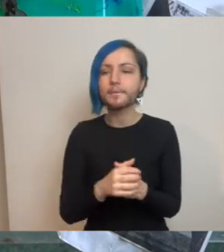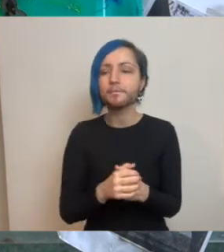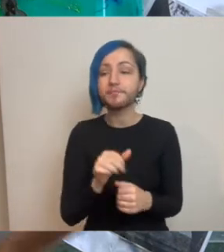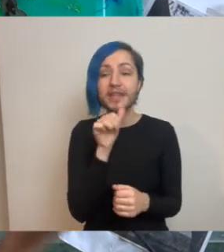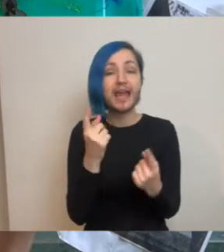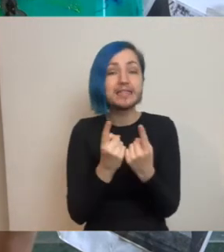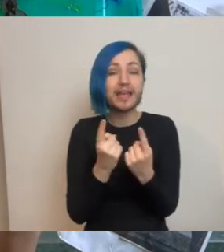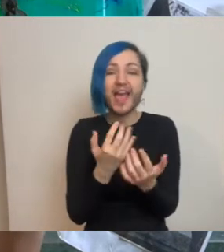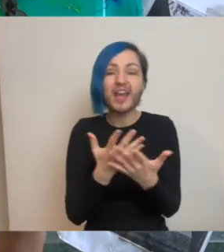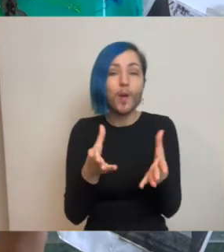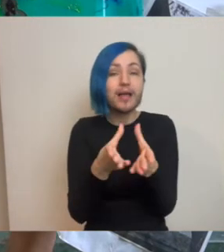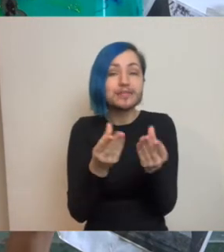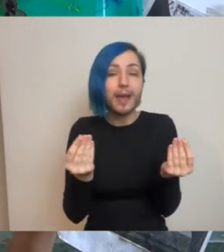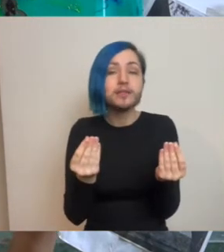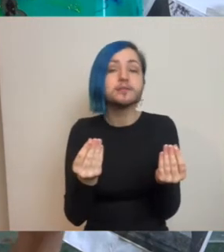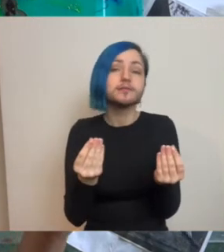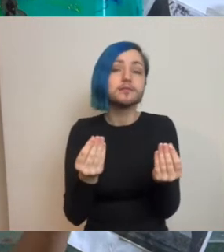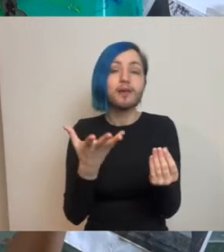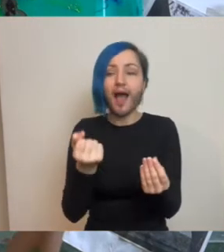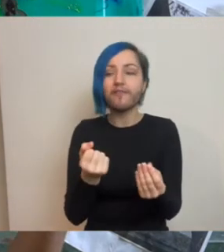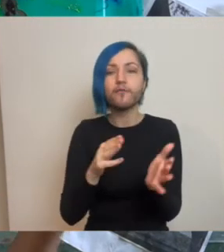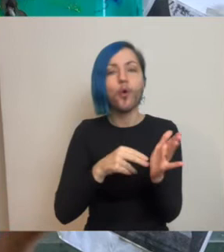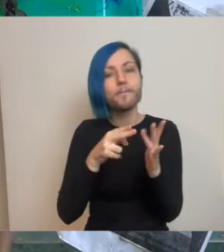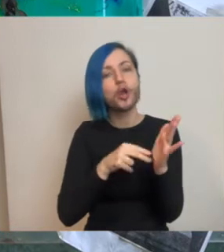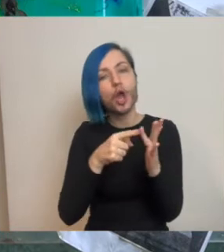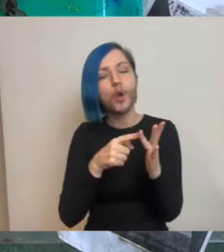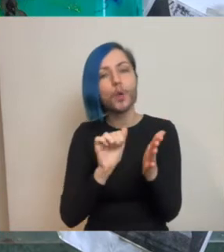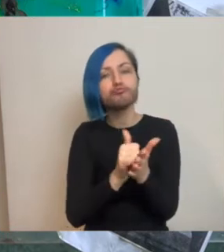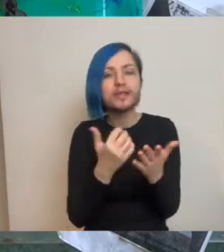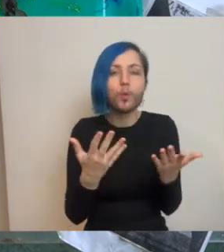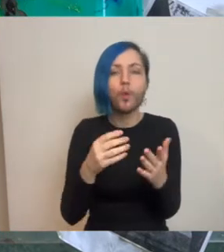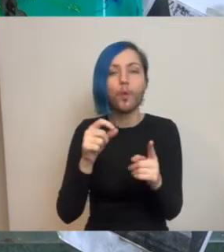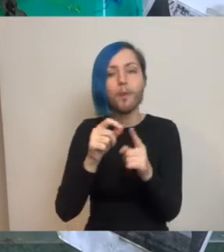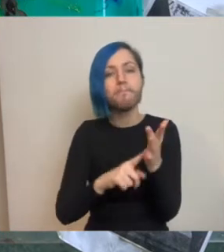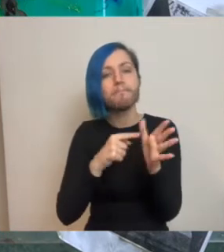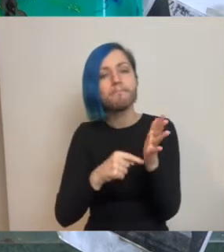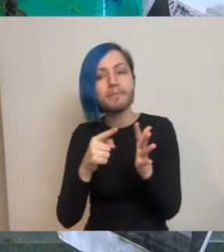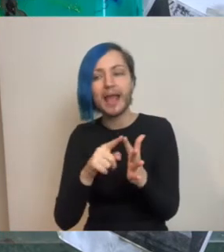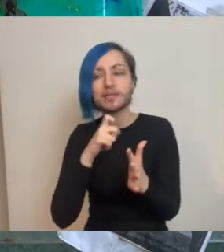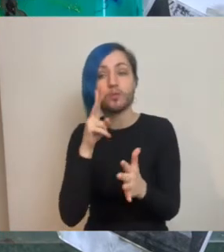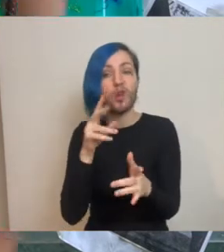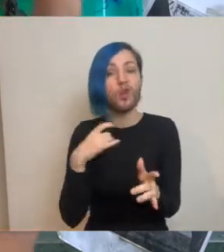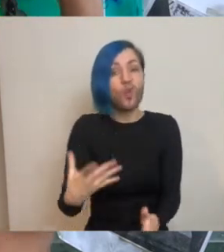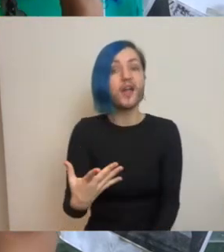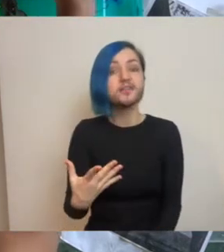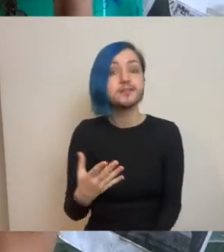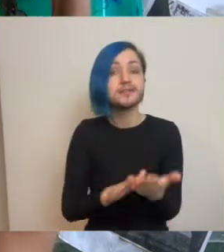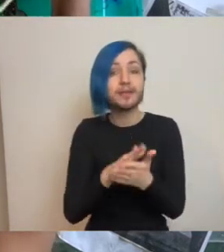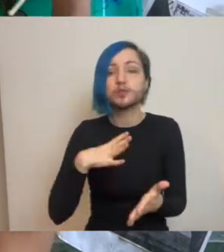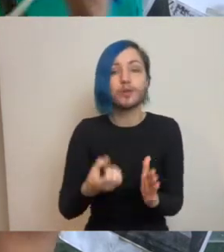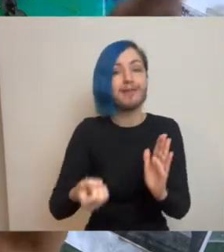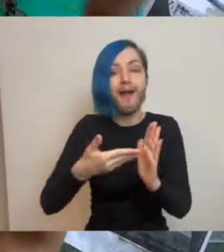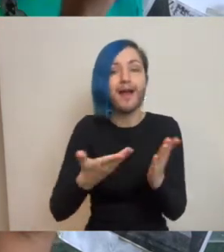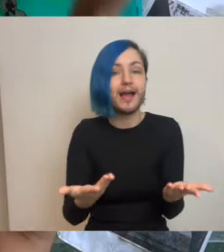leave space on something like a monoprint or a plate, it'll come up as white, so you don't need to add onto it,